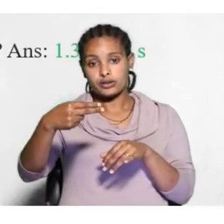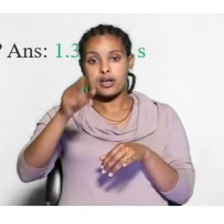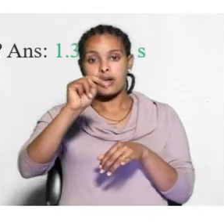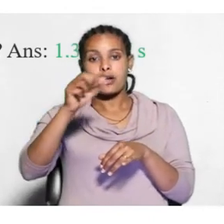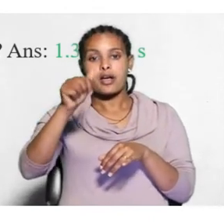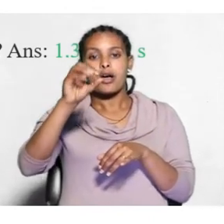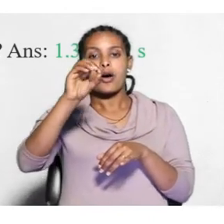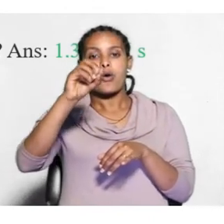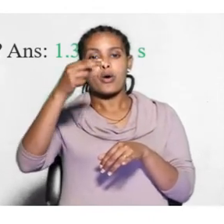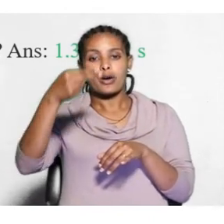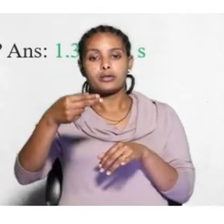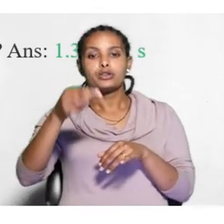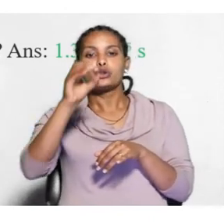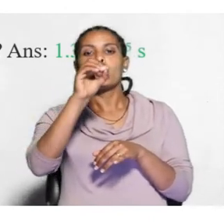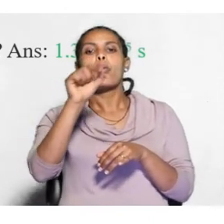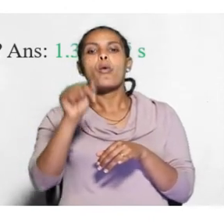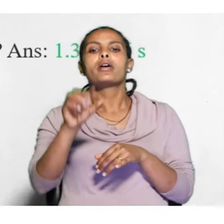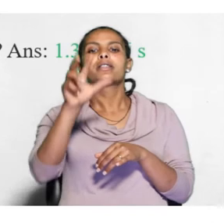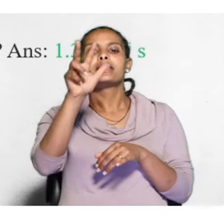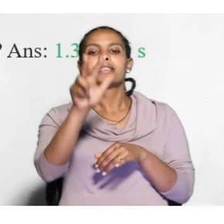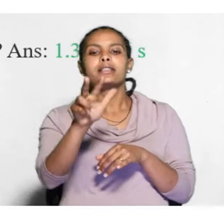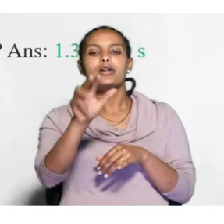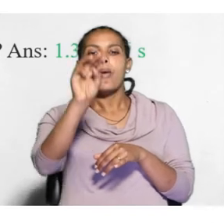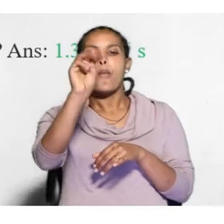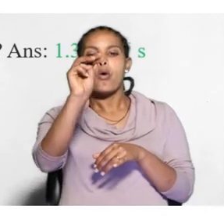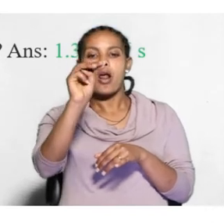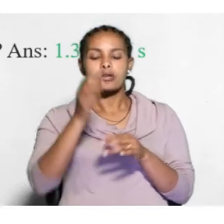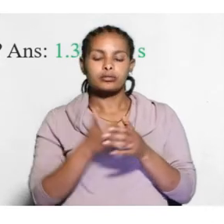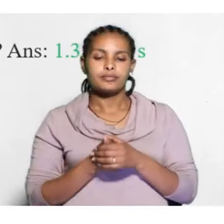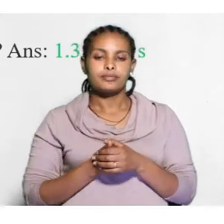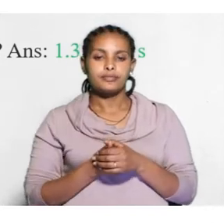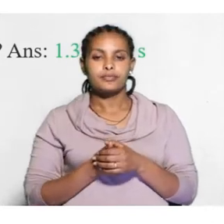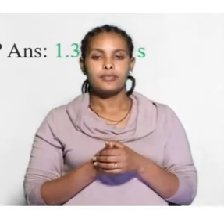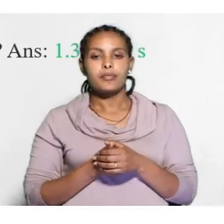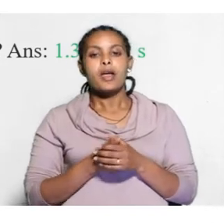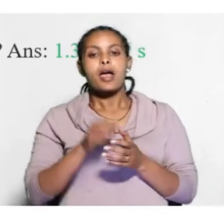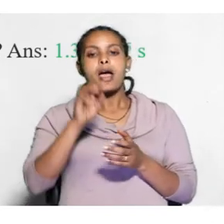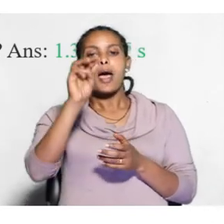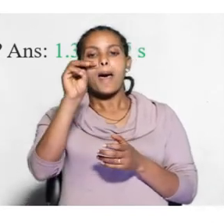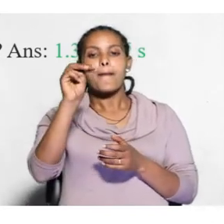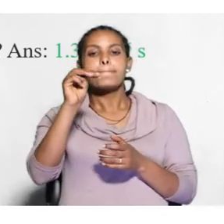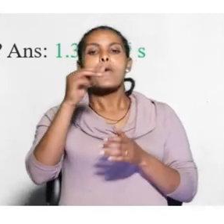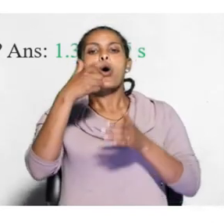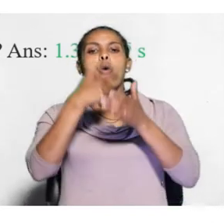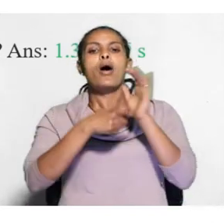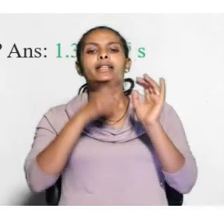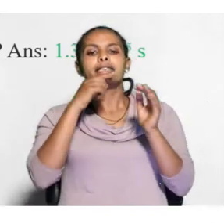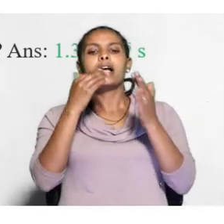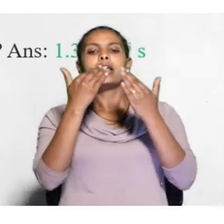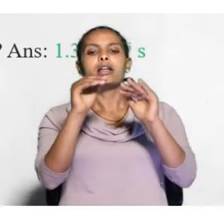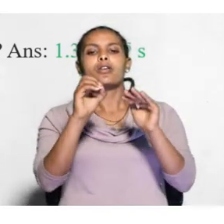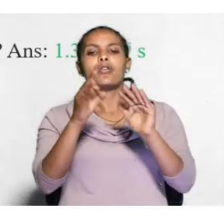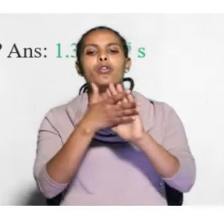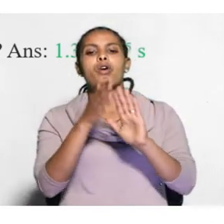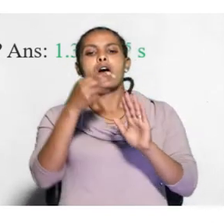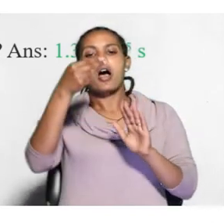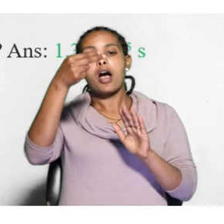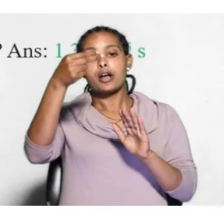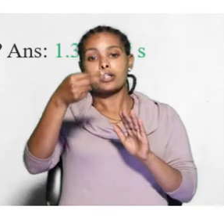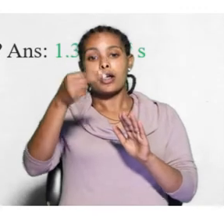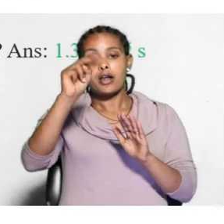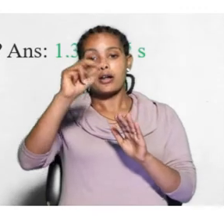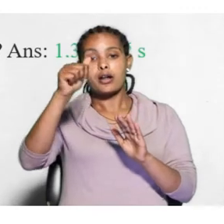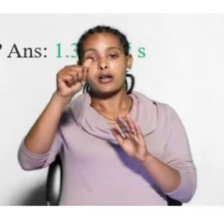nodes equal 0.3 molar and what is the concentration of hydrogen